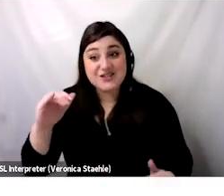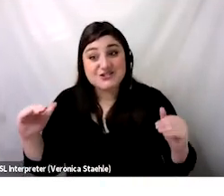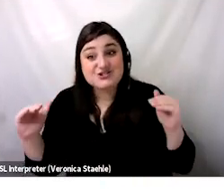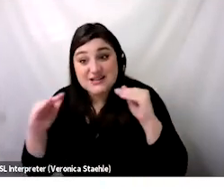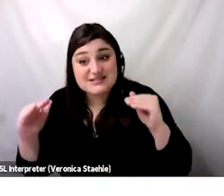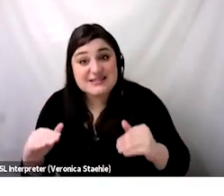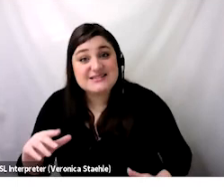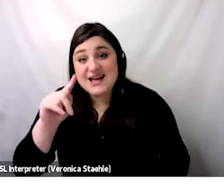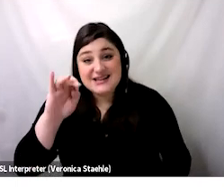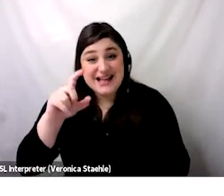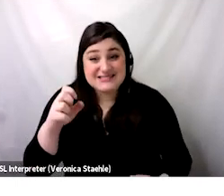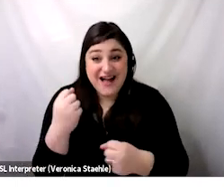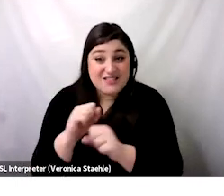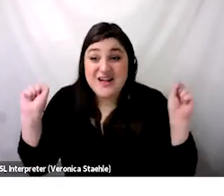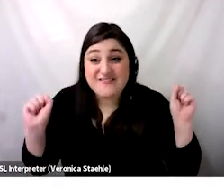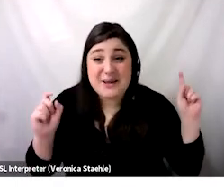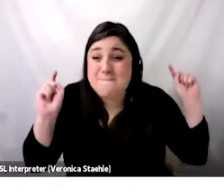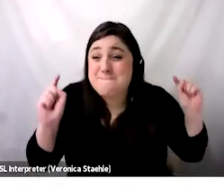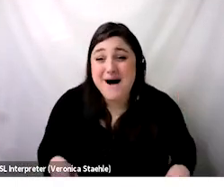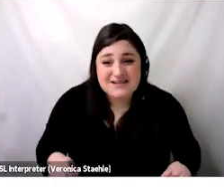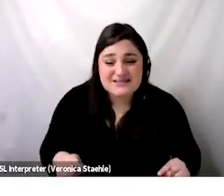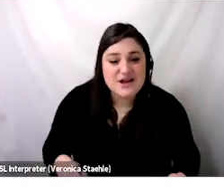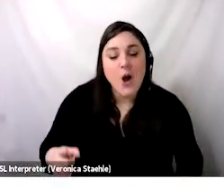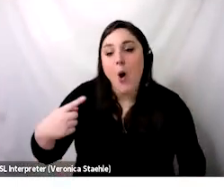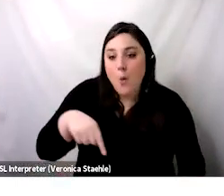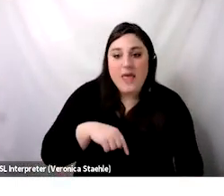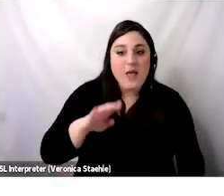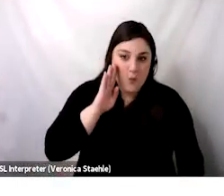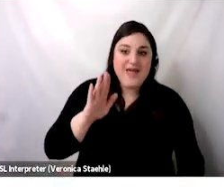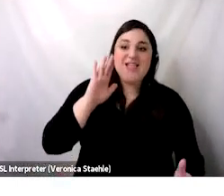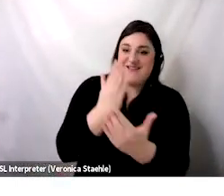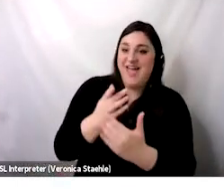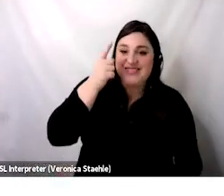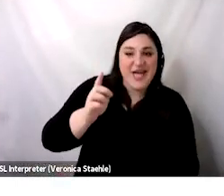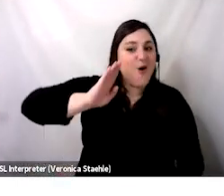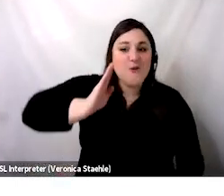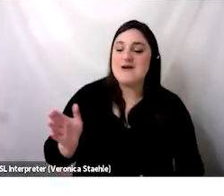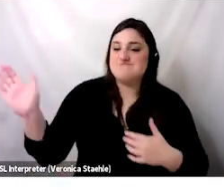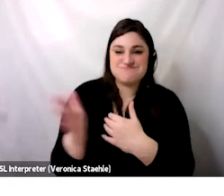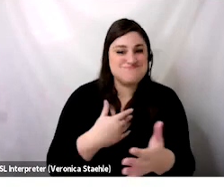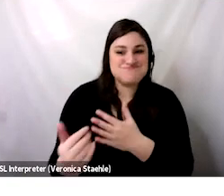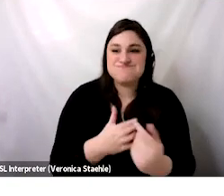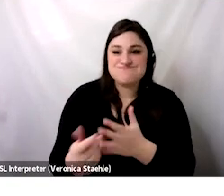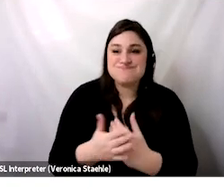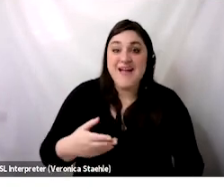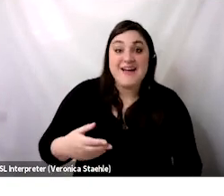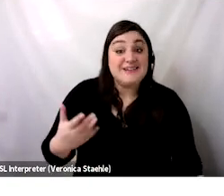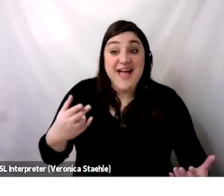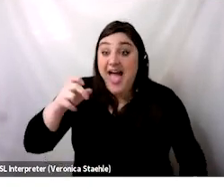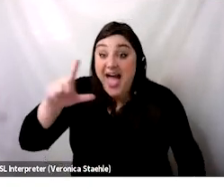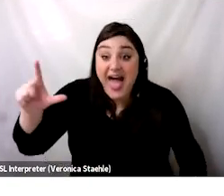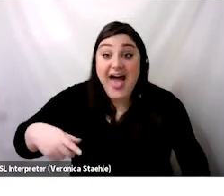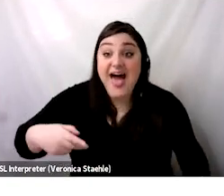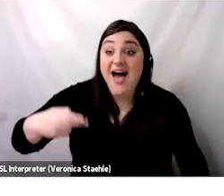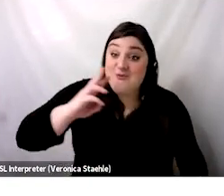going to get there, folks. We're going to get there come hell or high water. We are going to get there. I like